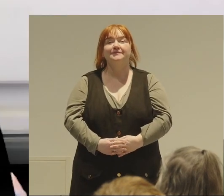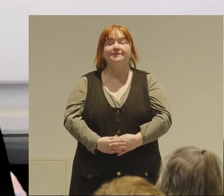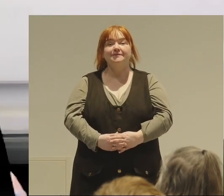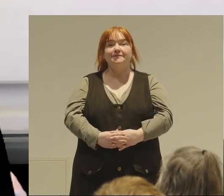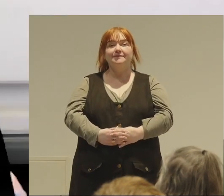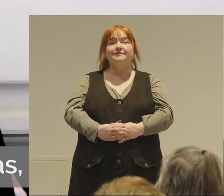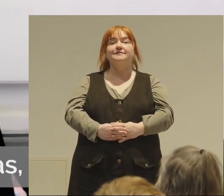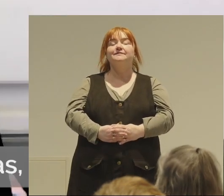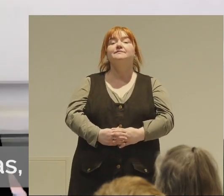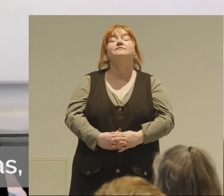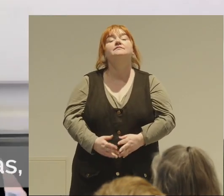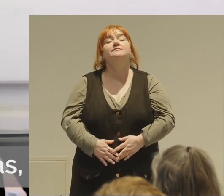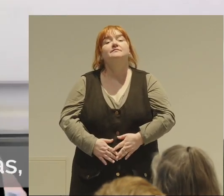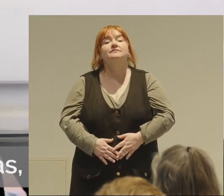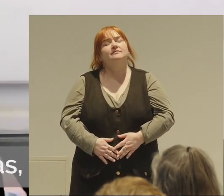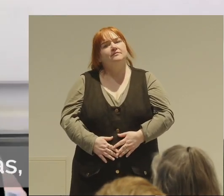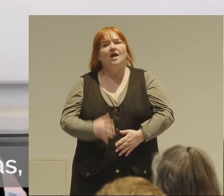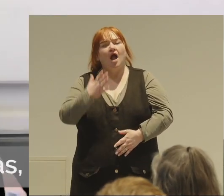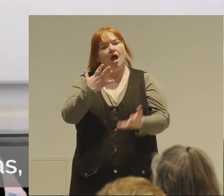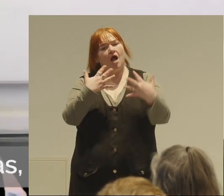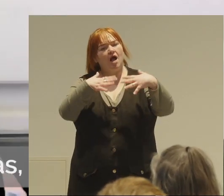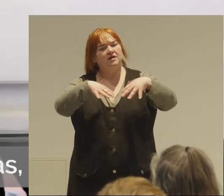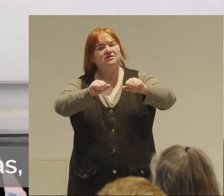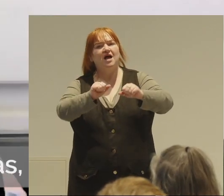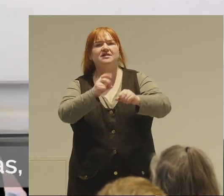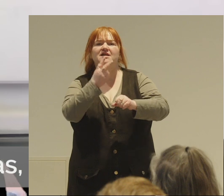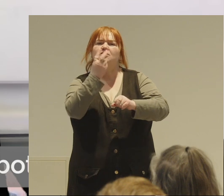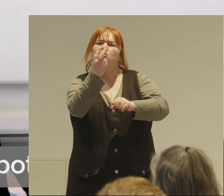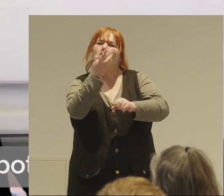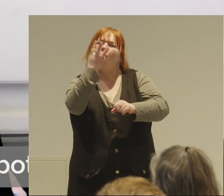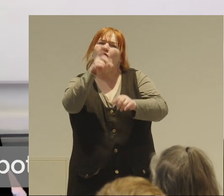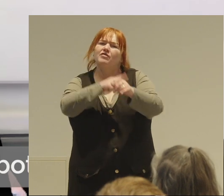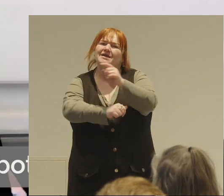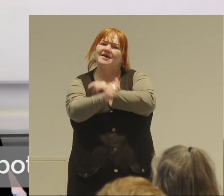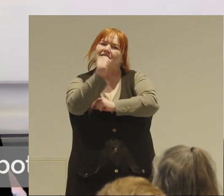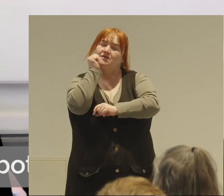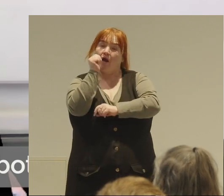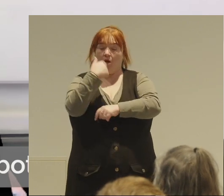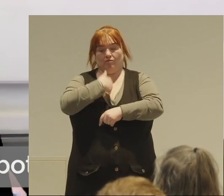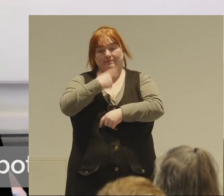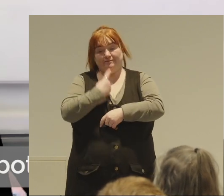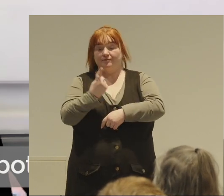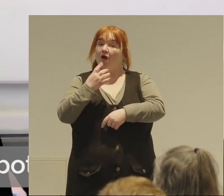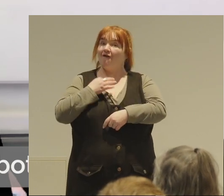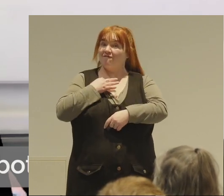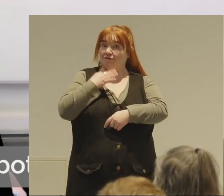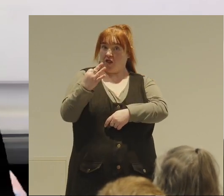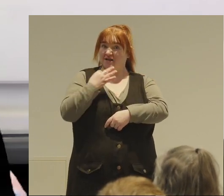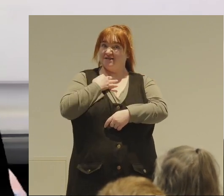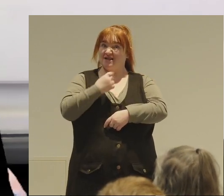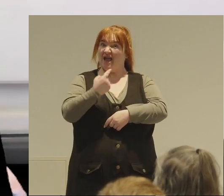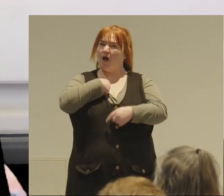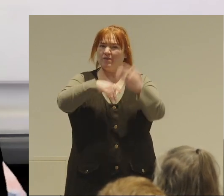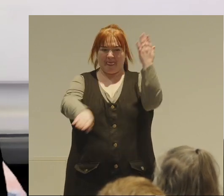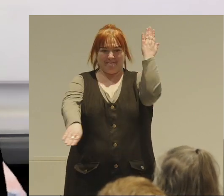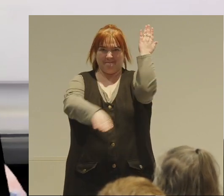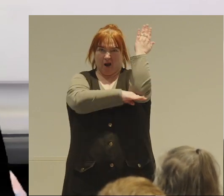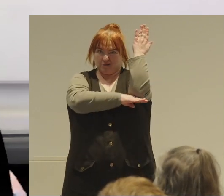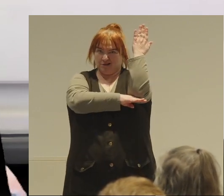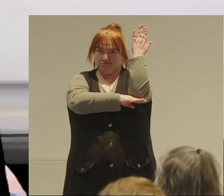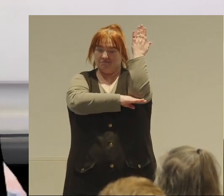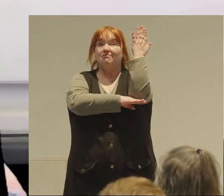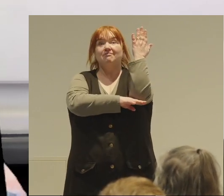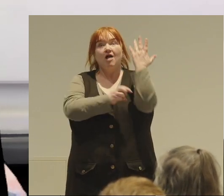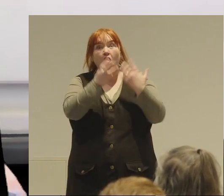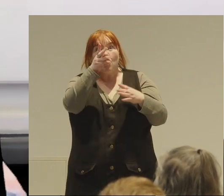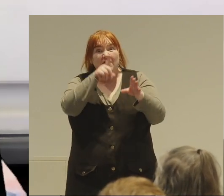When I started previously 3 years ago, I was volunteering. I was at the very bottom, and then 3 years later,